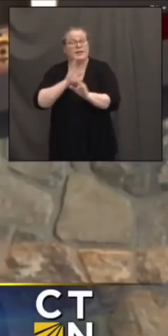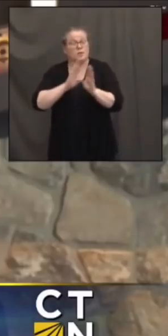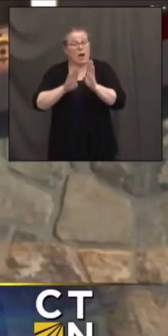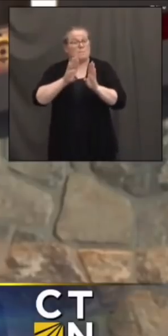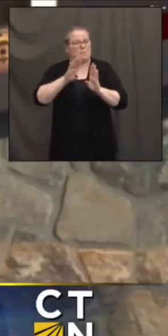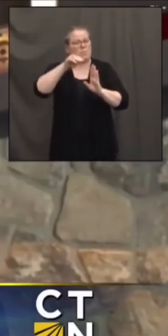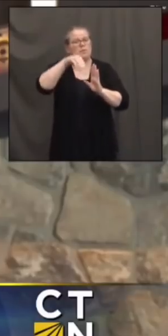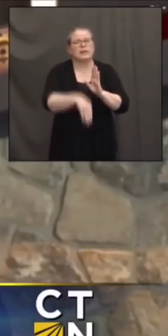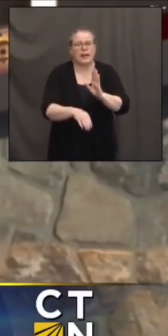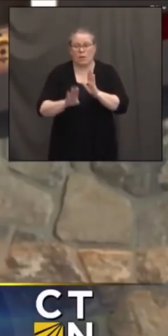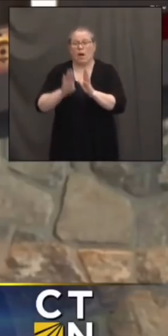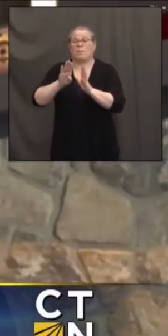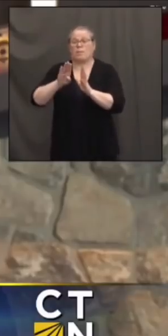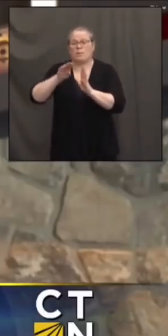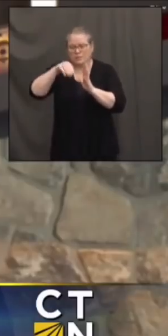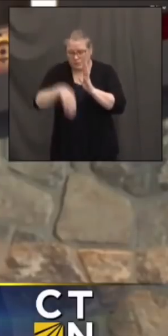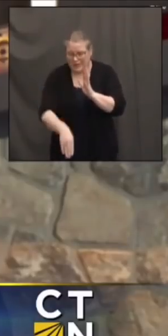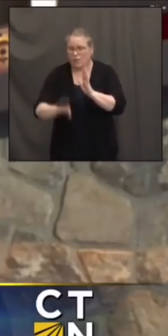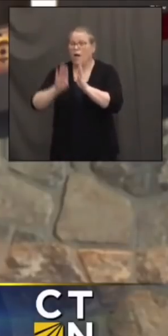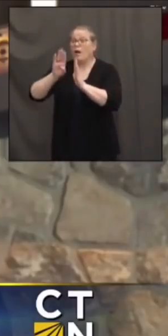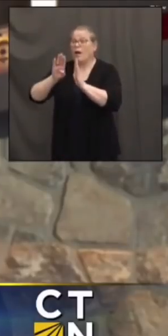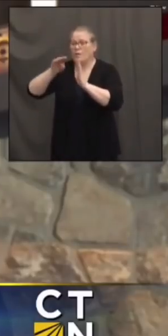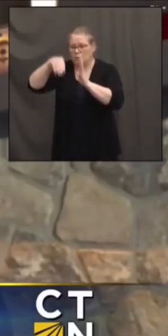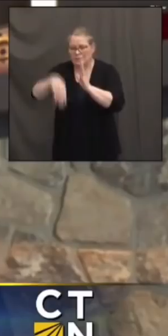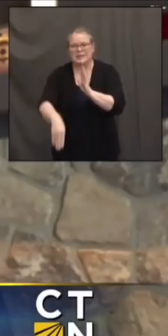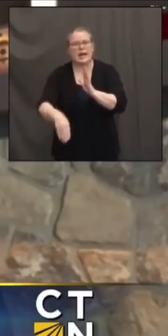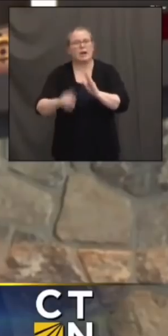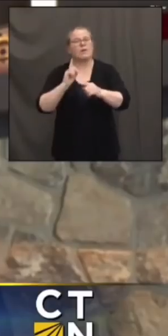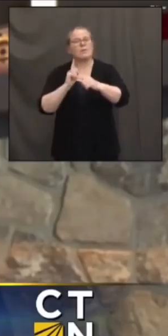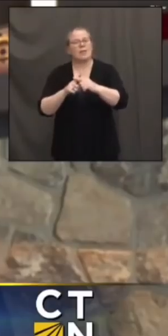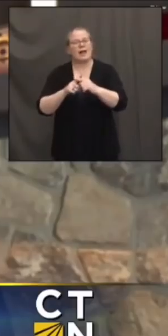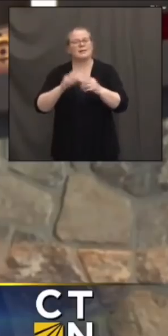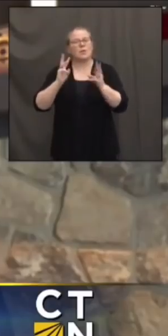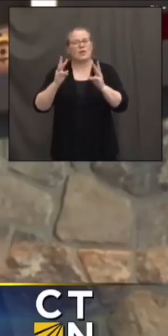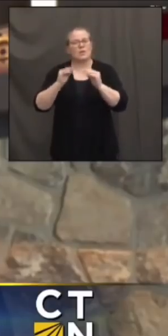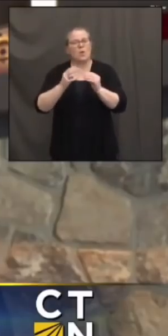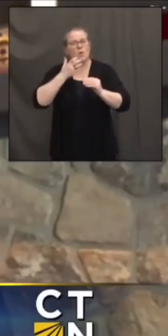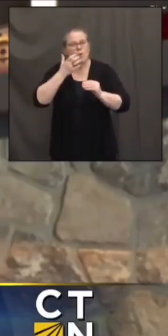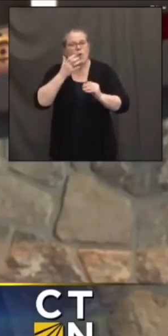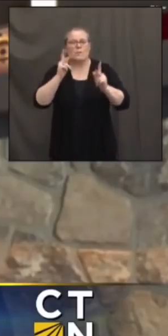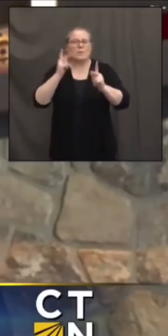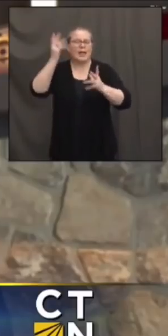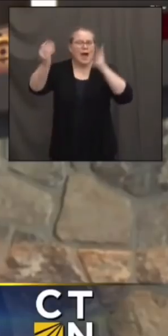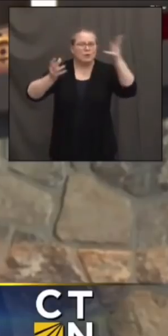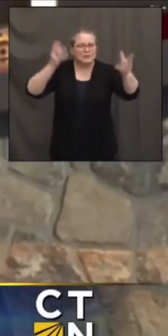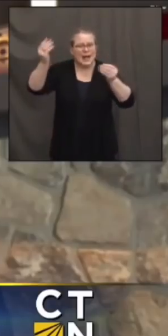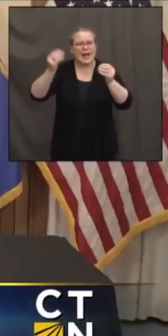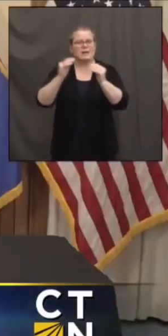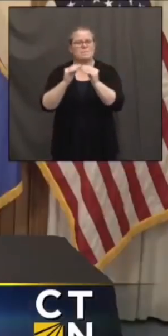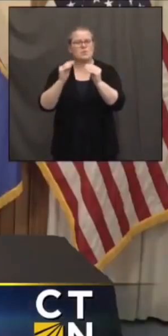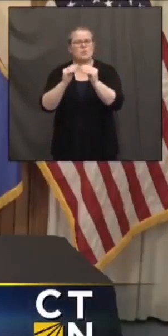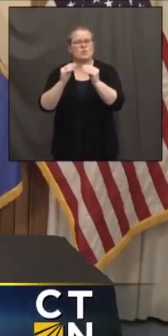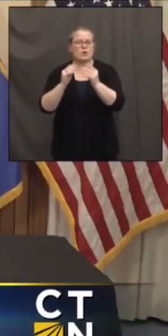we get into the warmer weather, more activities get moved outside. We have more of a benefit from the seasonal change in the country.